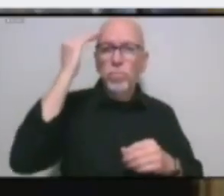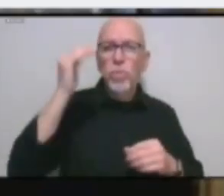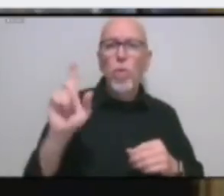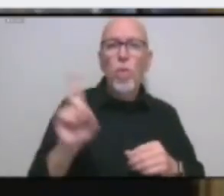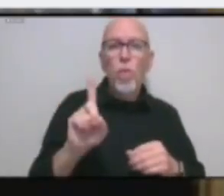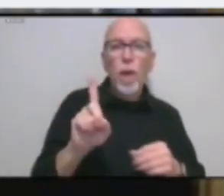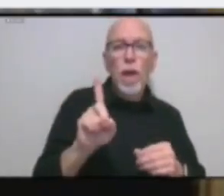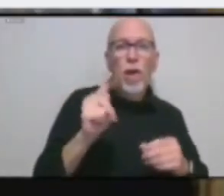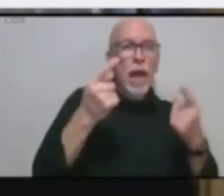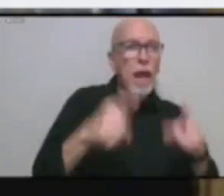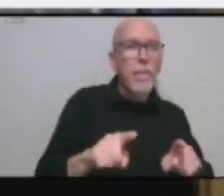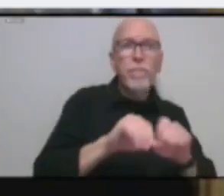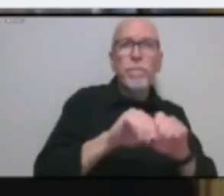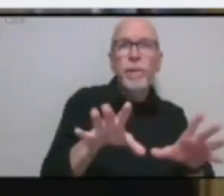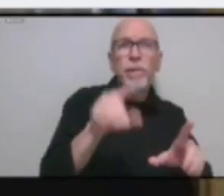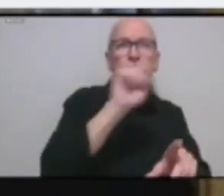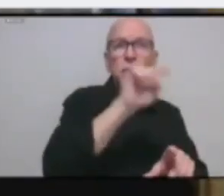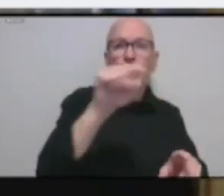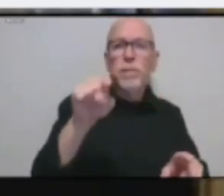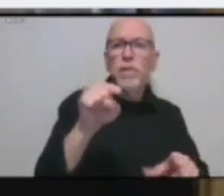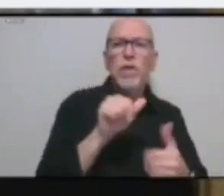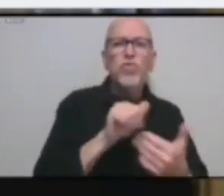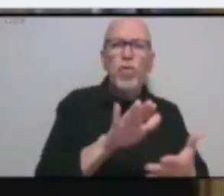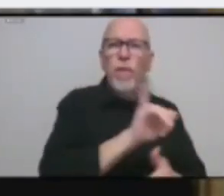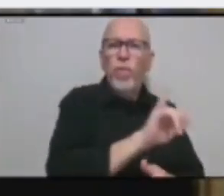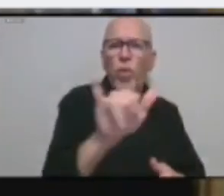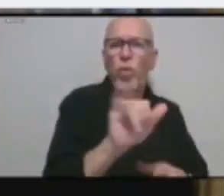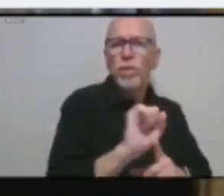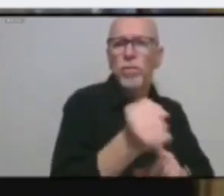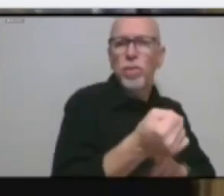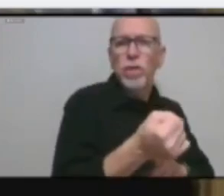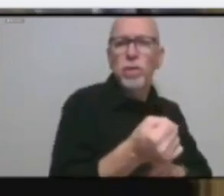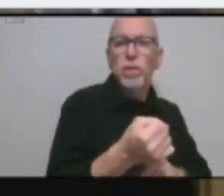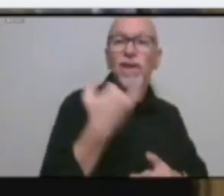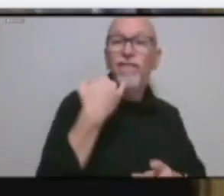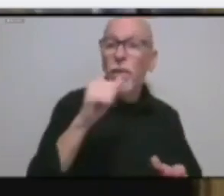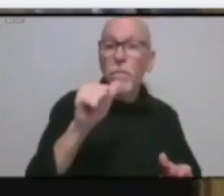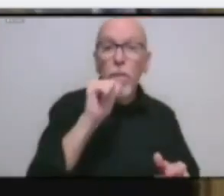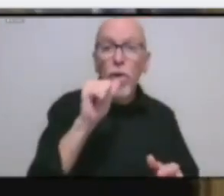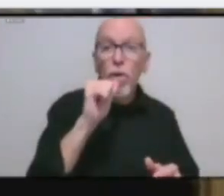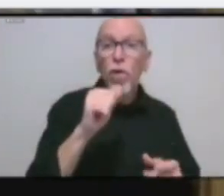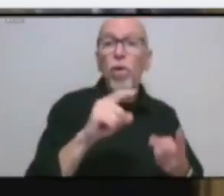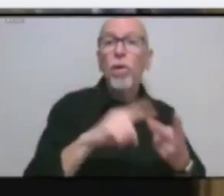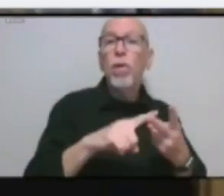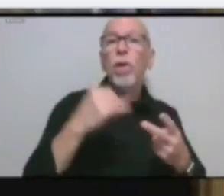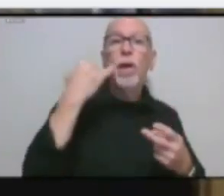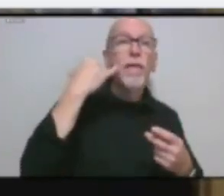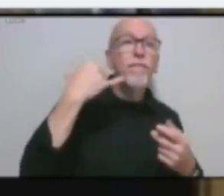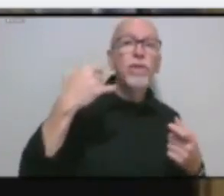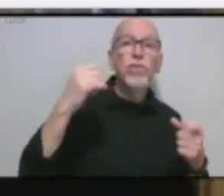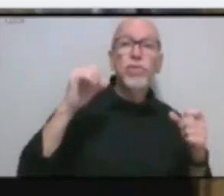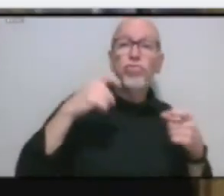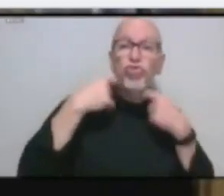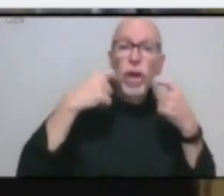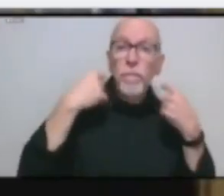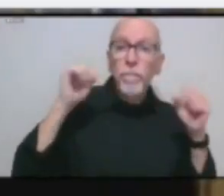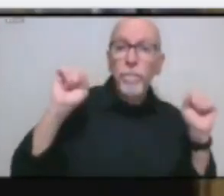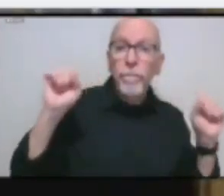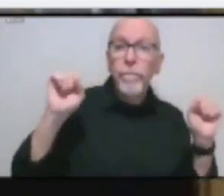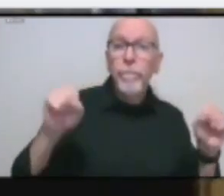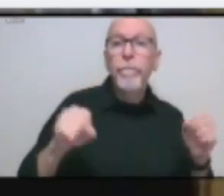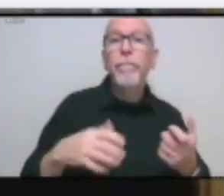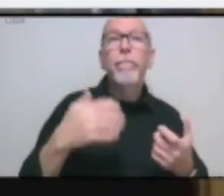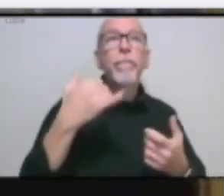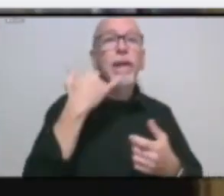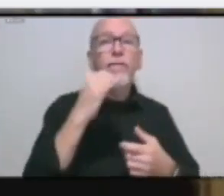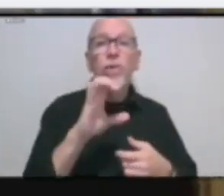occurring, addressing those issues. And if it's bars or if it's gyms or if it's a curfew or if it's